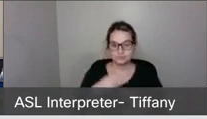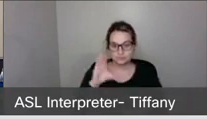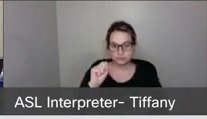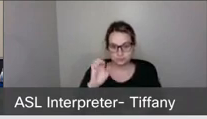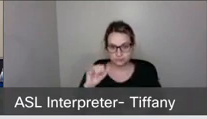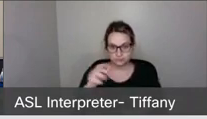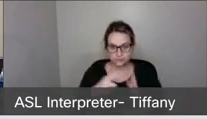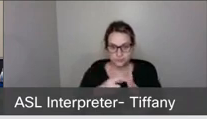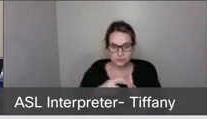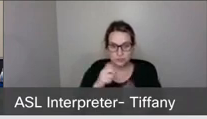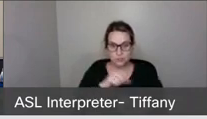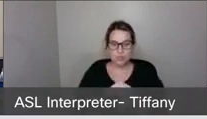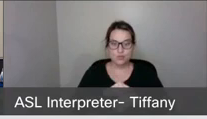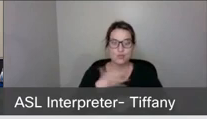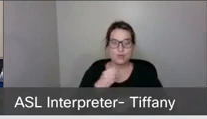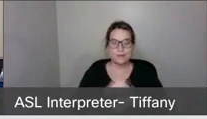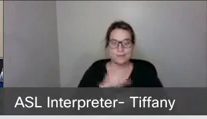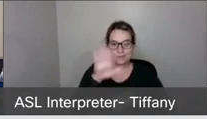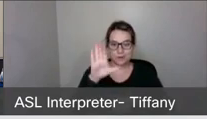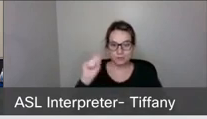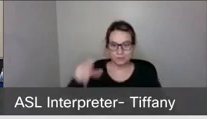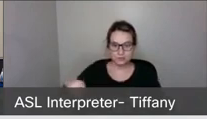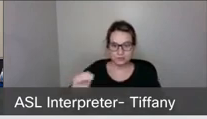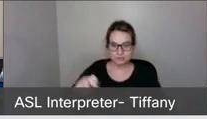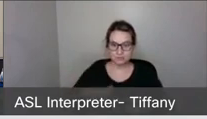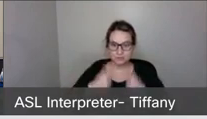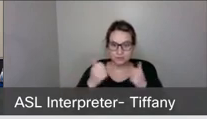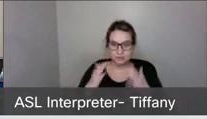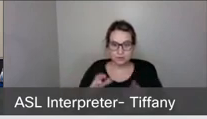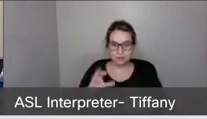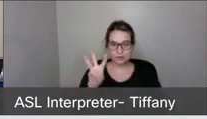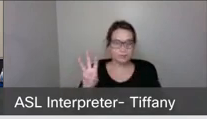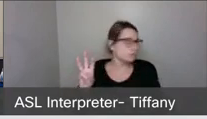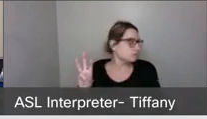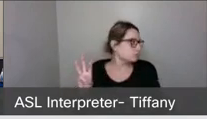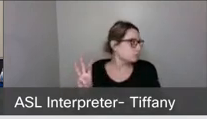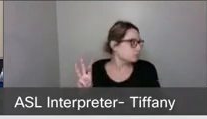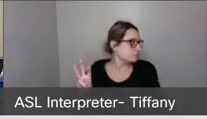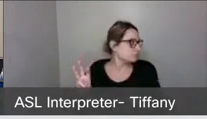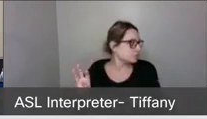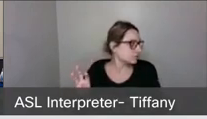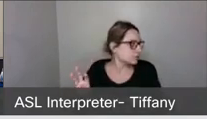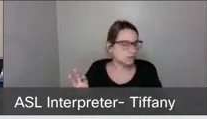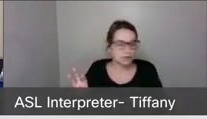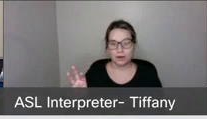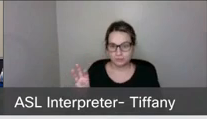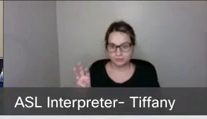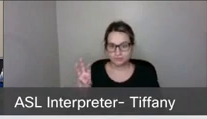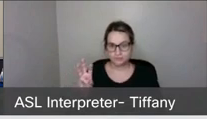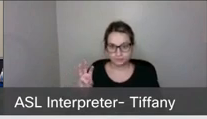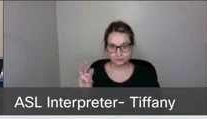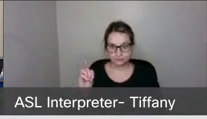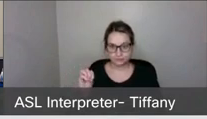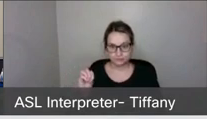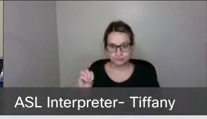Apache tribe, as well as a resident of Pinetop, Arizona. And the importance of securing districts